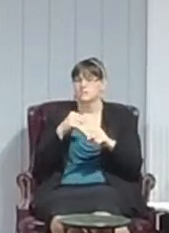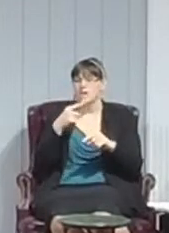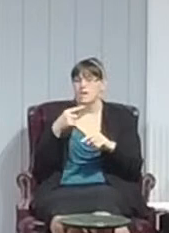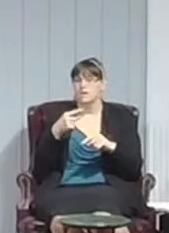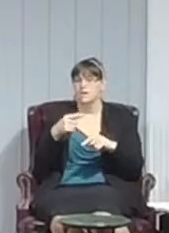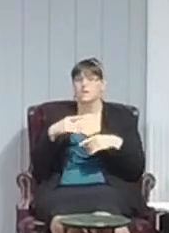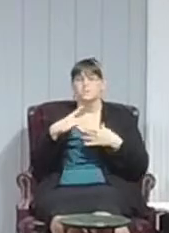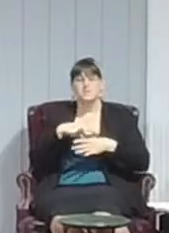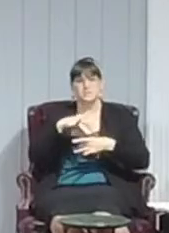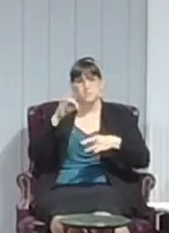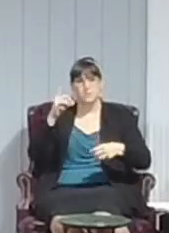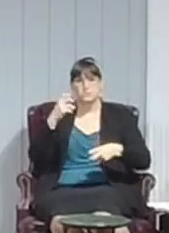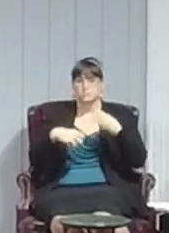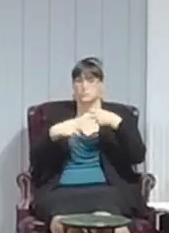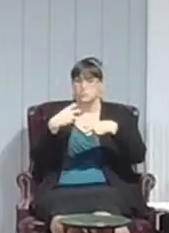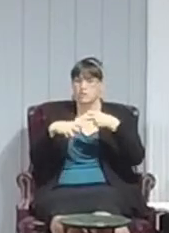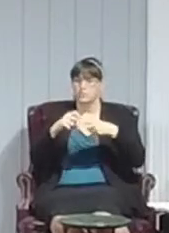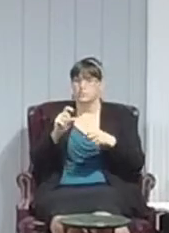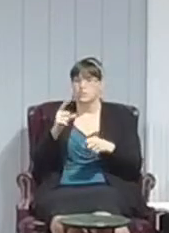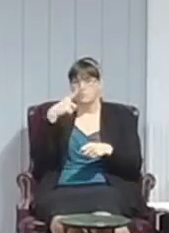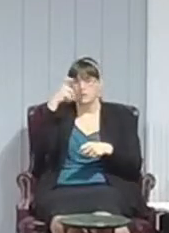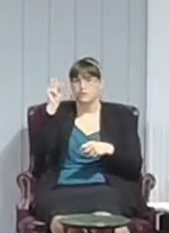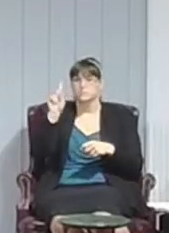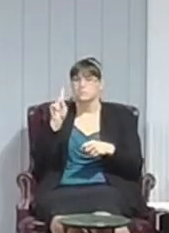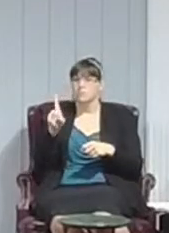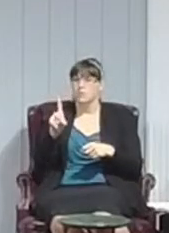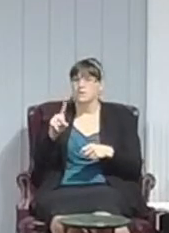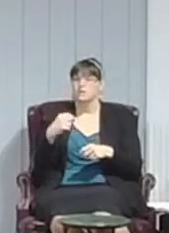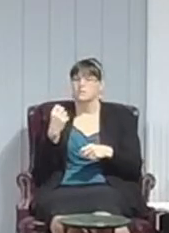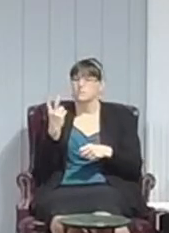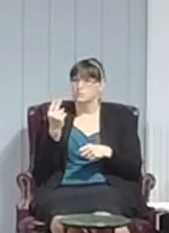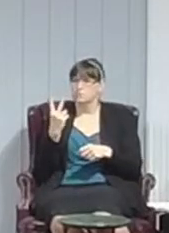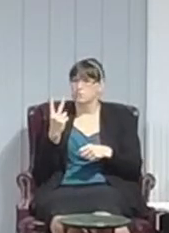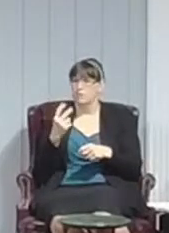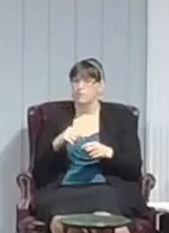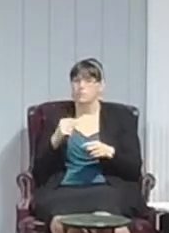troubled because one of them is going to betray him.